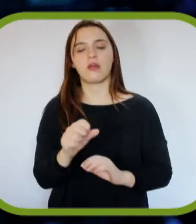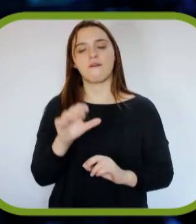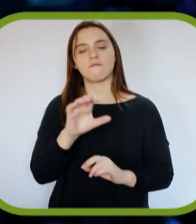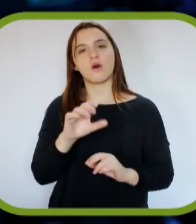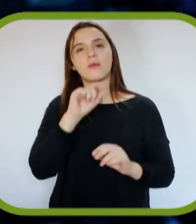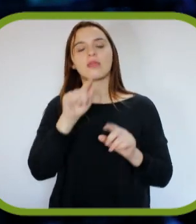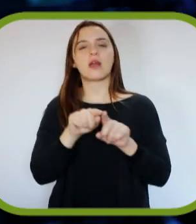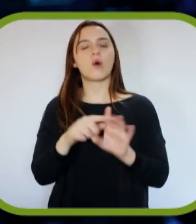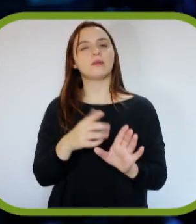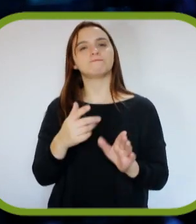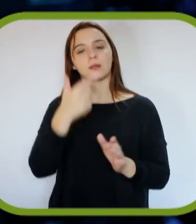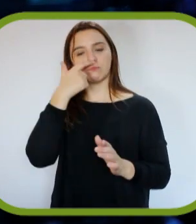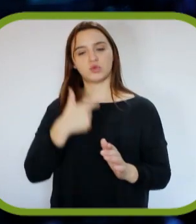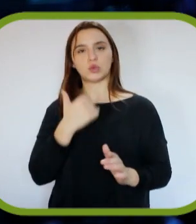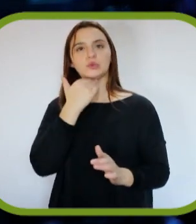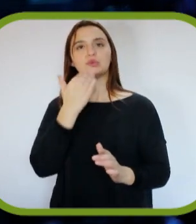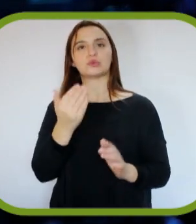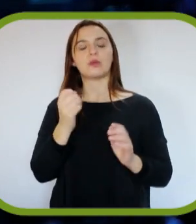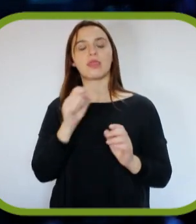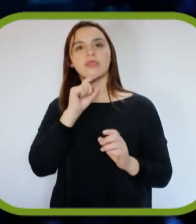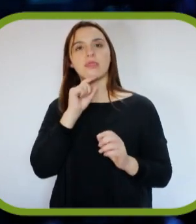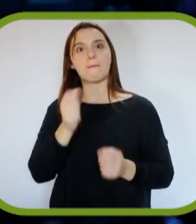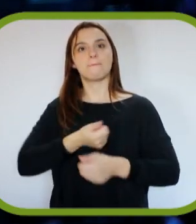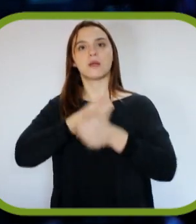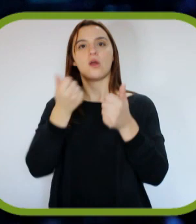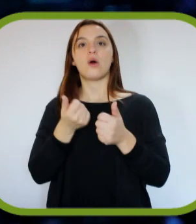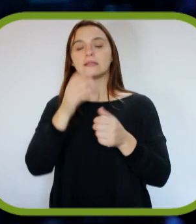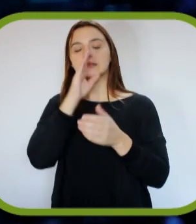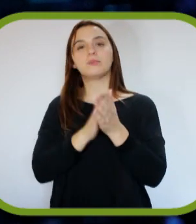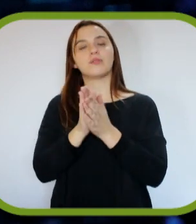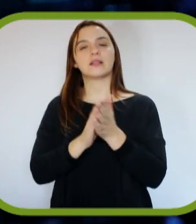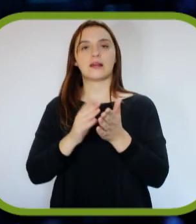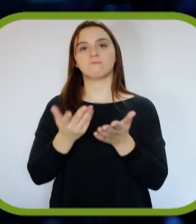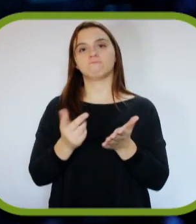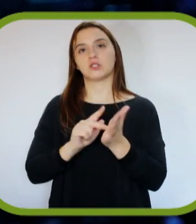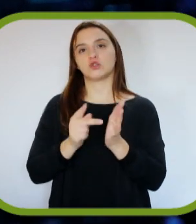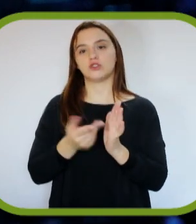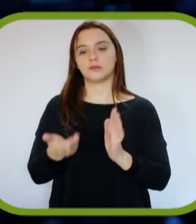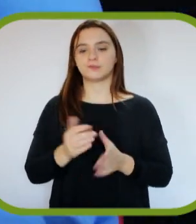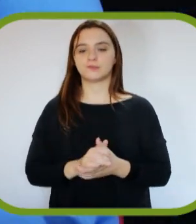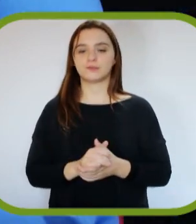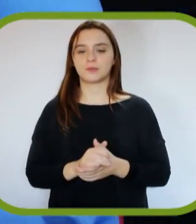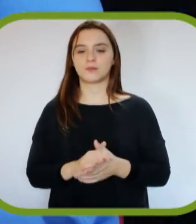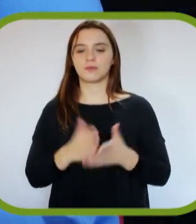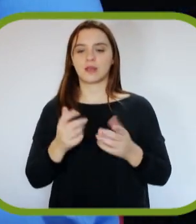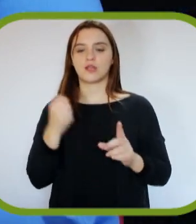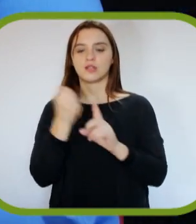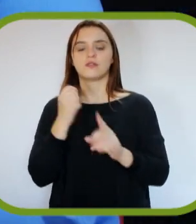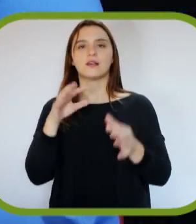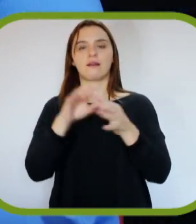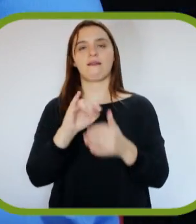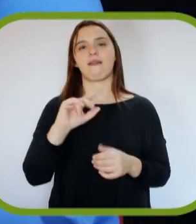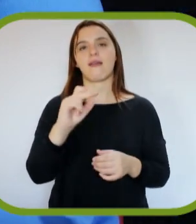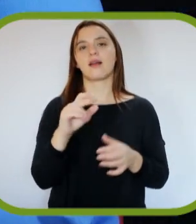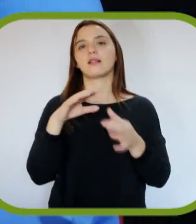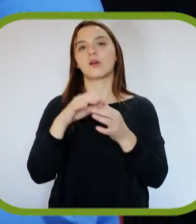to amplify the human abilities here with artificial intelligence to look for those efficiencies. What are the ethical challenges associated